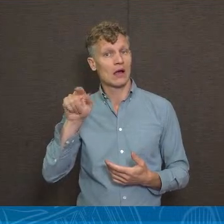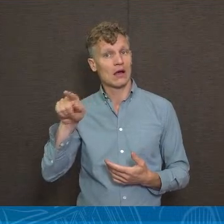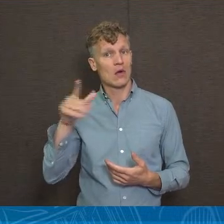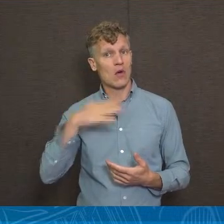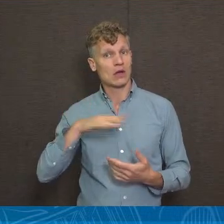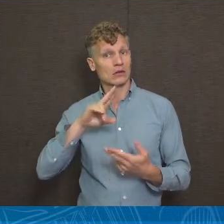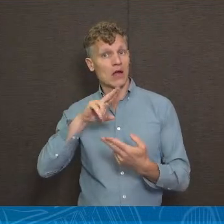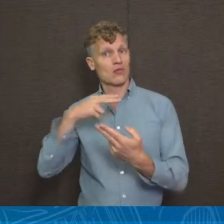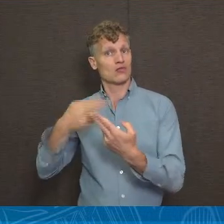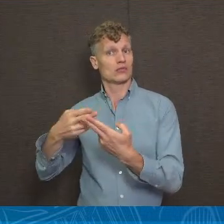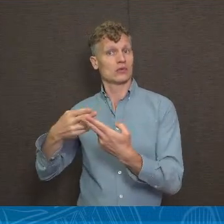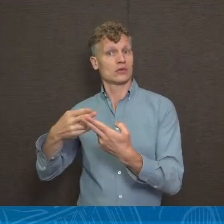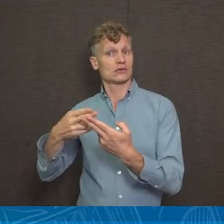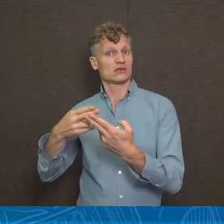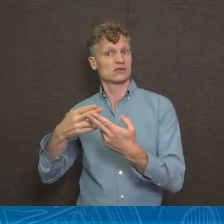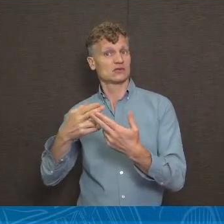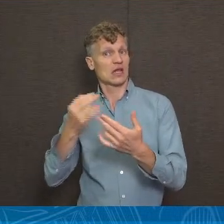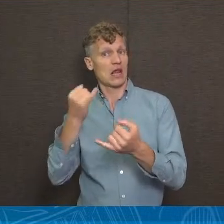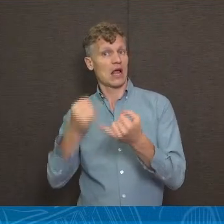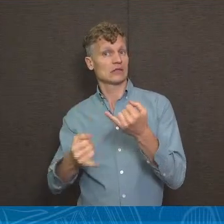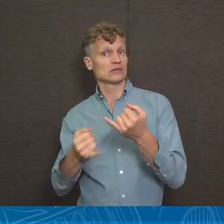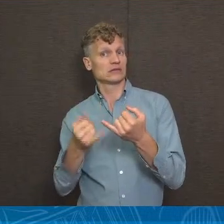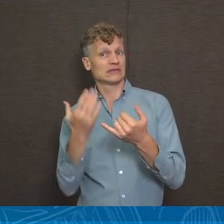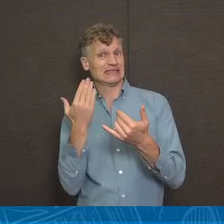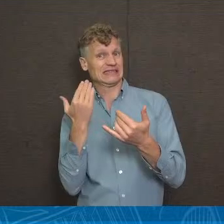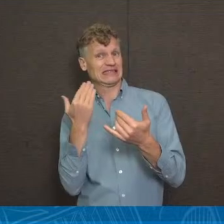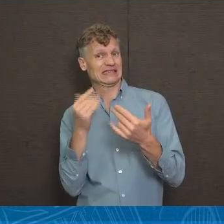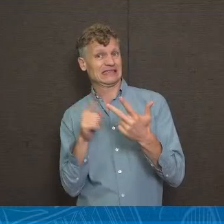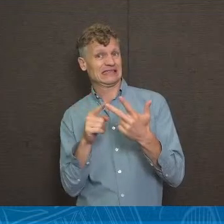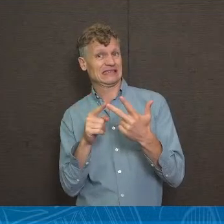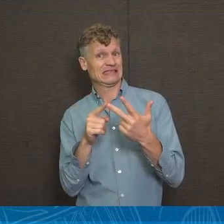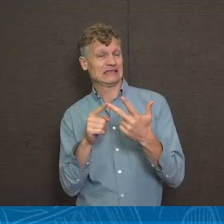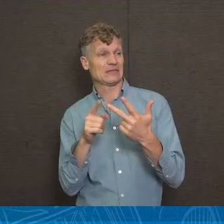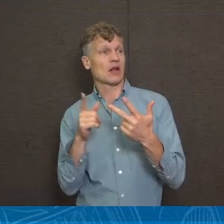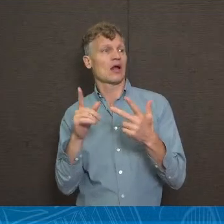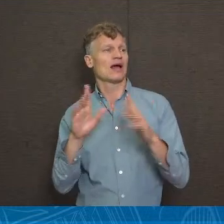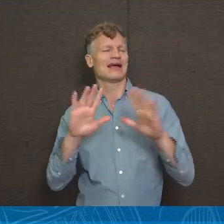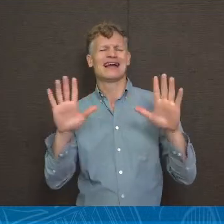Quick. Yes. On due diligence? Or Yes, please. The last one on due diligence. on shared